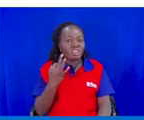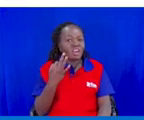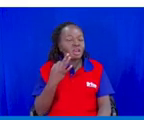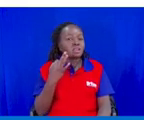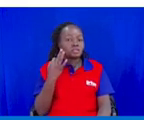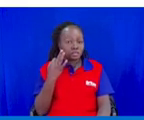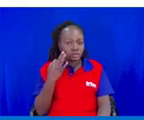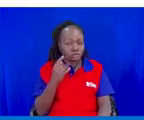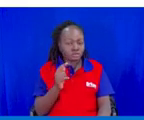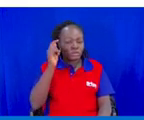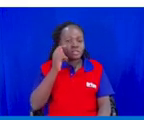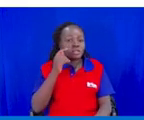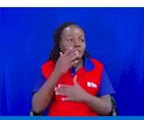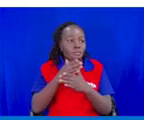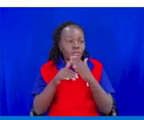sub-Saharan Africa.